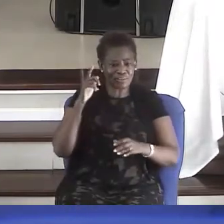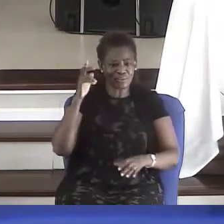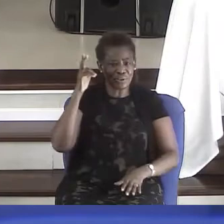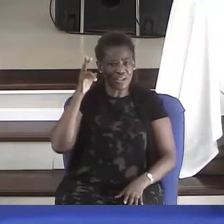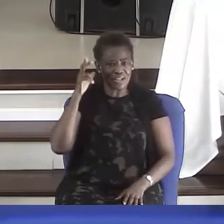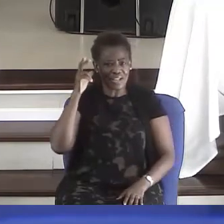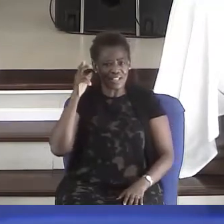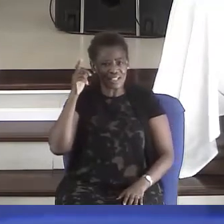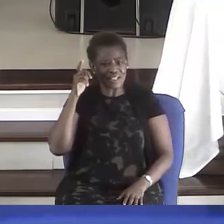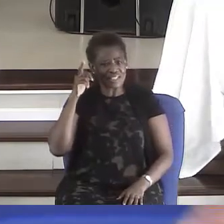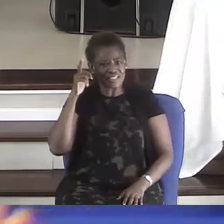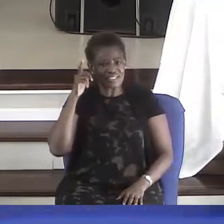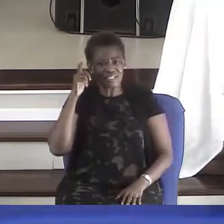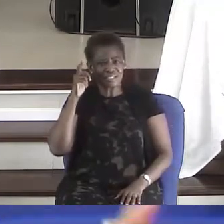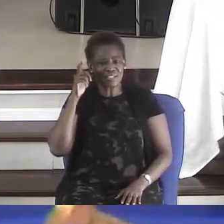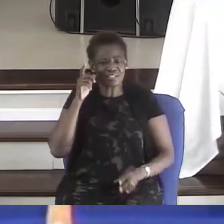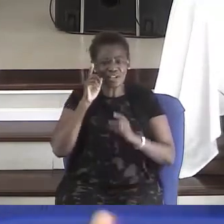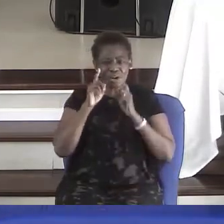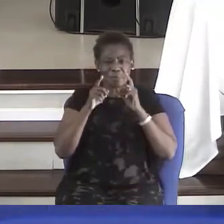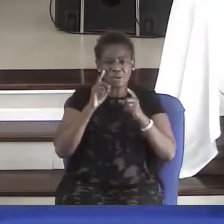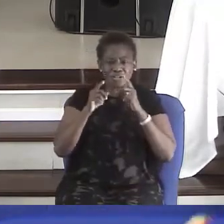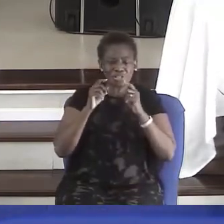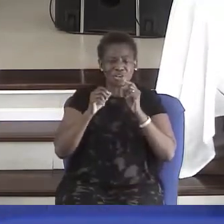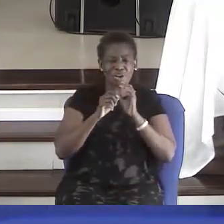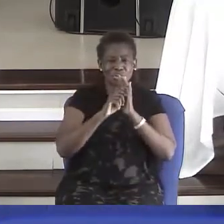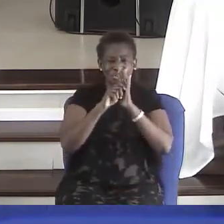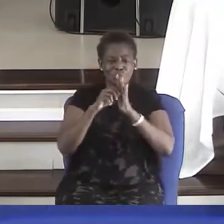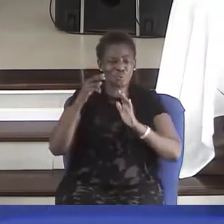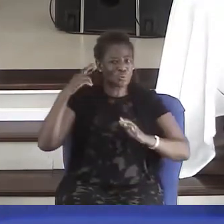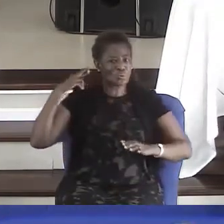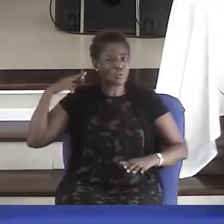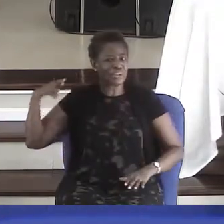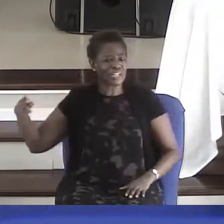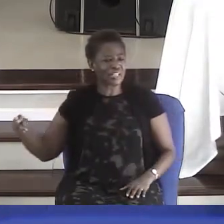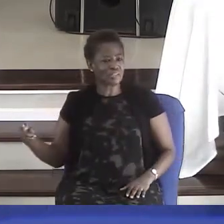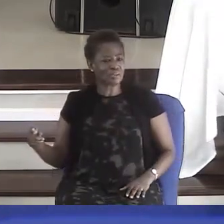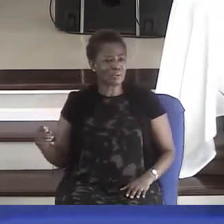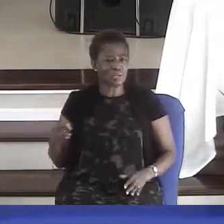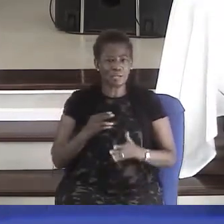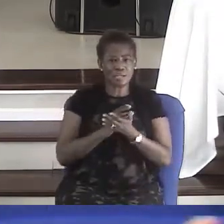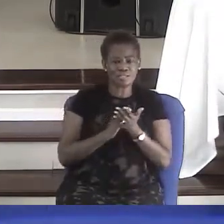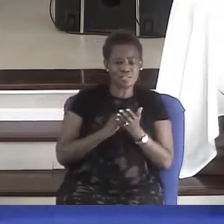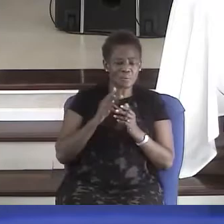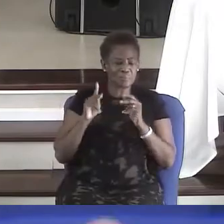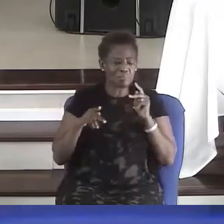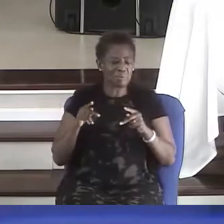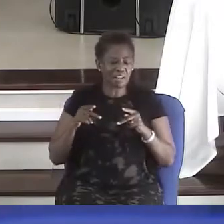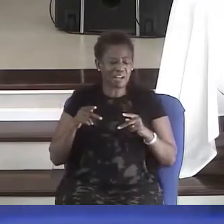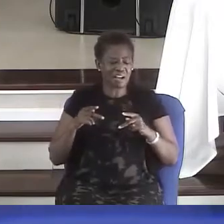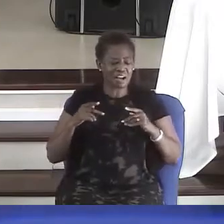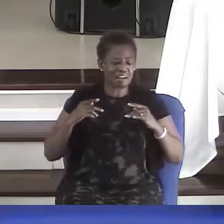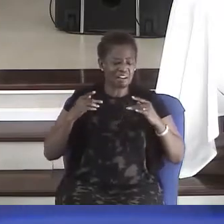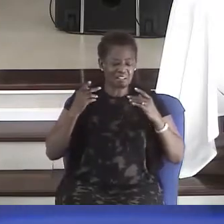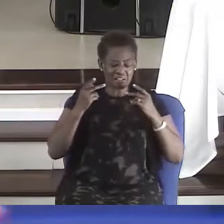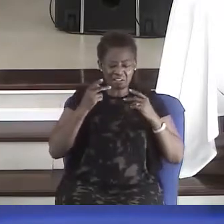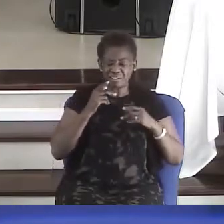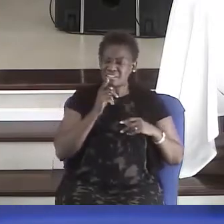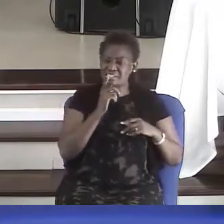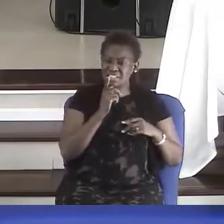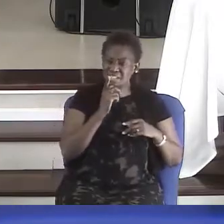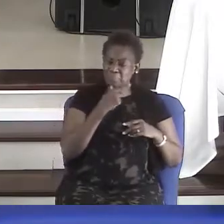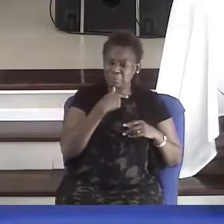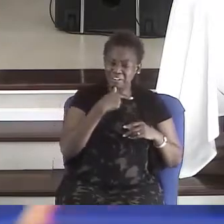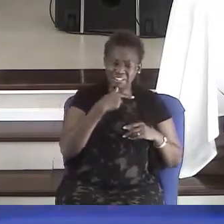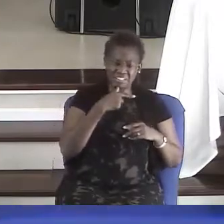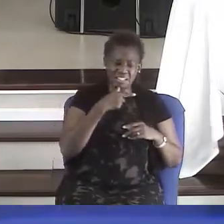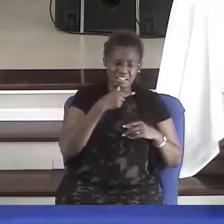are disappointed. All you're hearing is cuss, criticism. All you're hearing is mouthing going